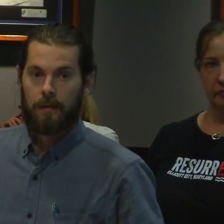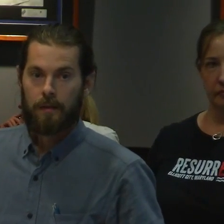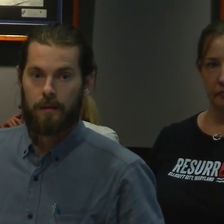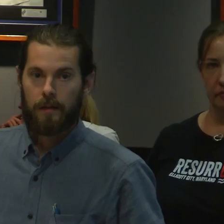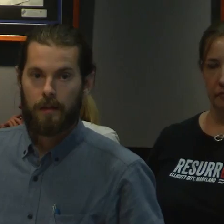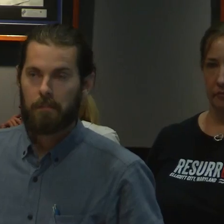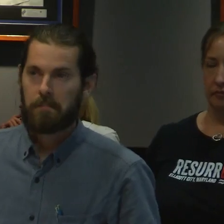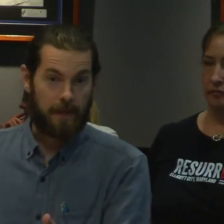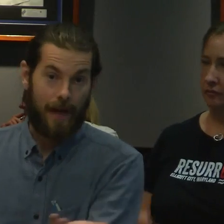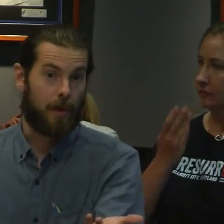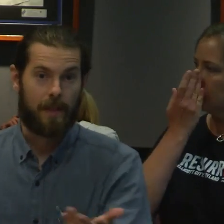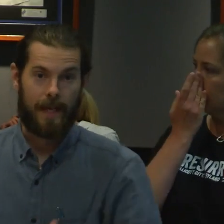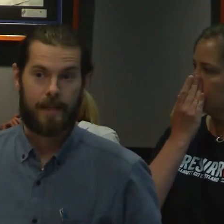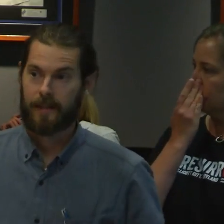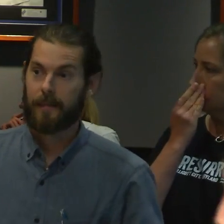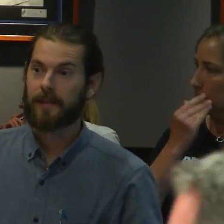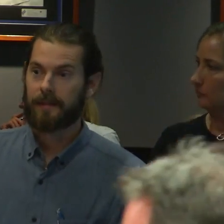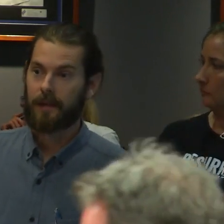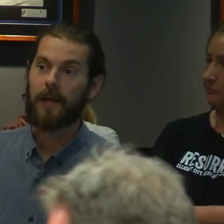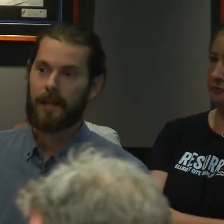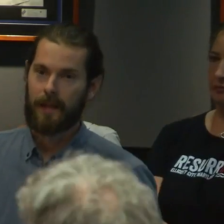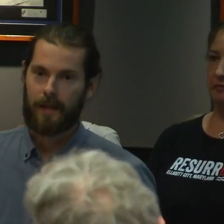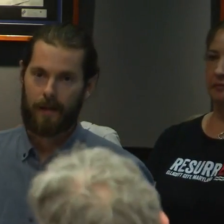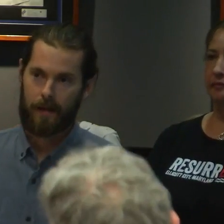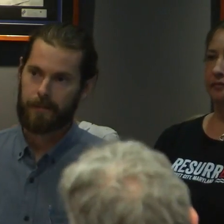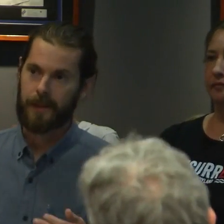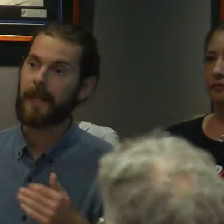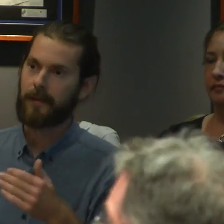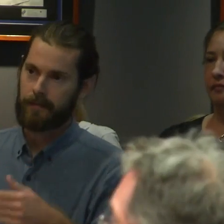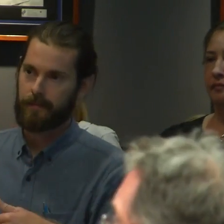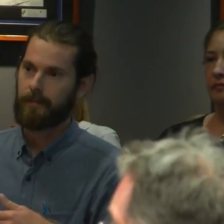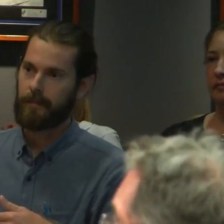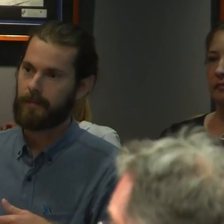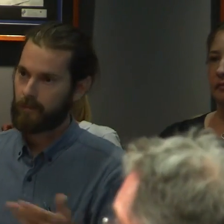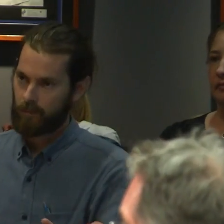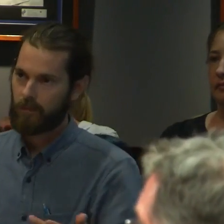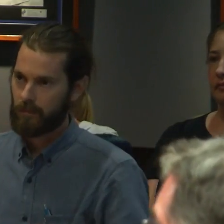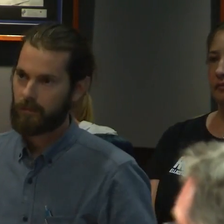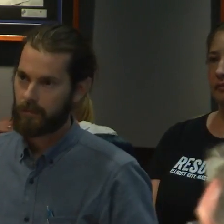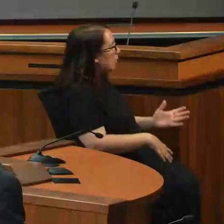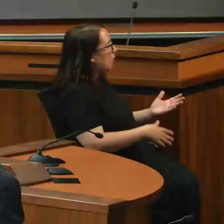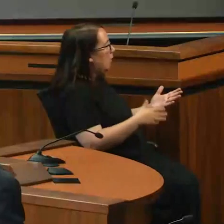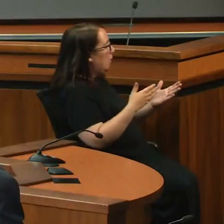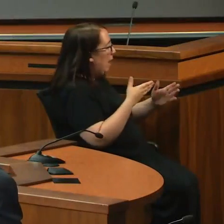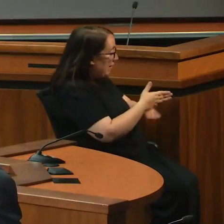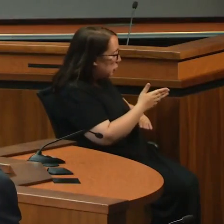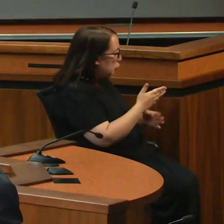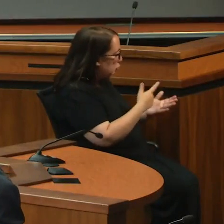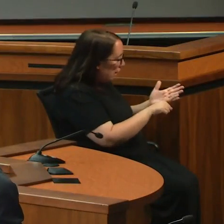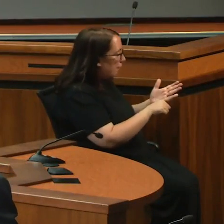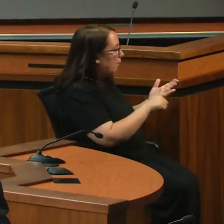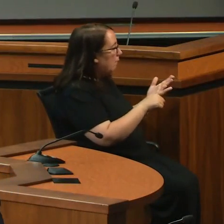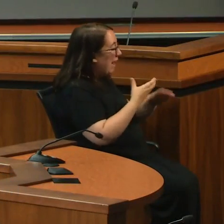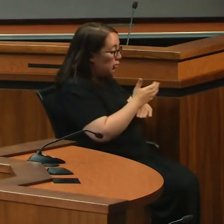additional gauges. Is that what you're saying? I don't know what the gauge system is currently, but using them to check our effectiveness once we actually do some